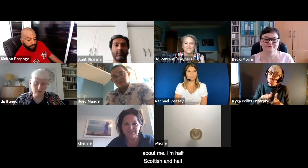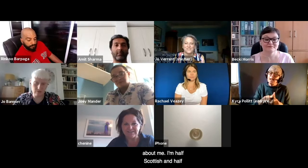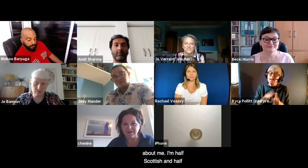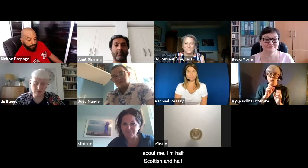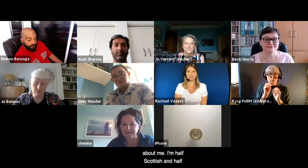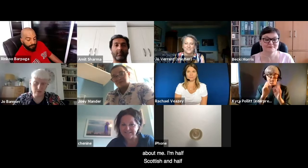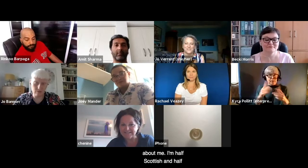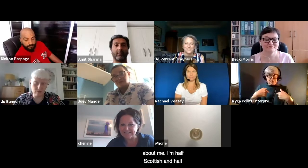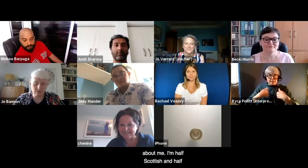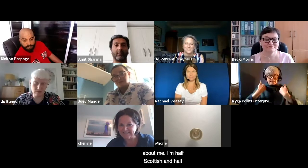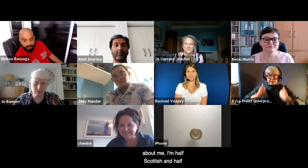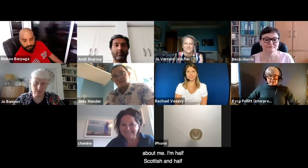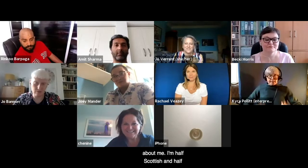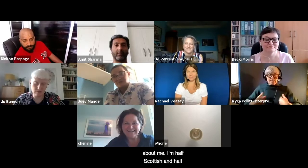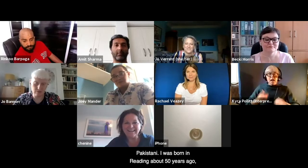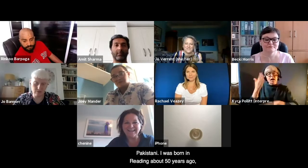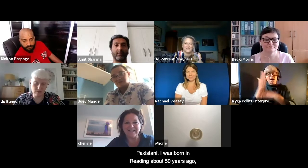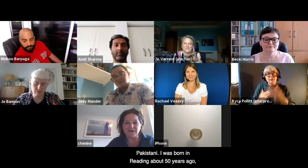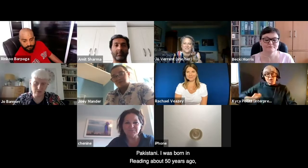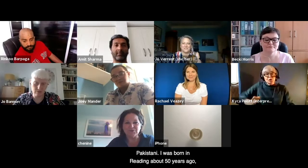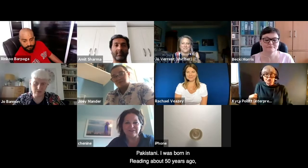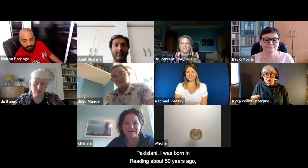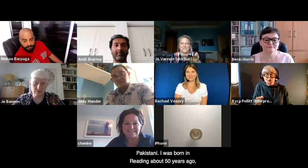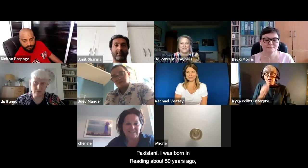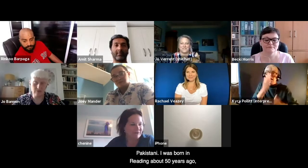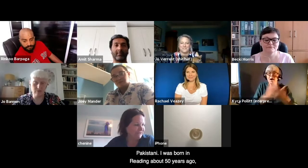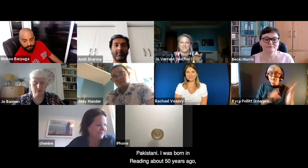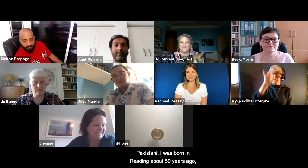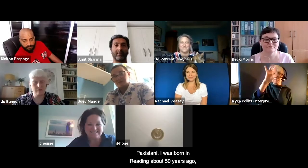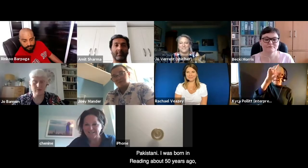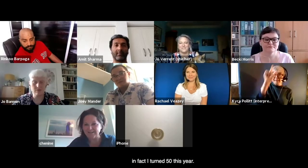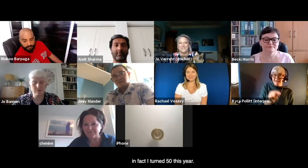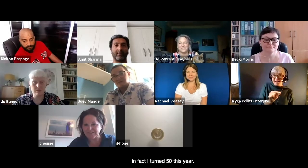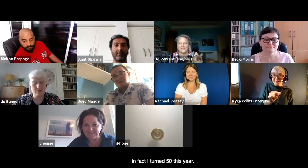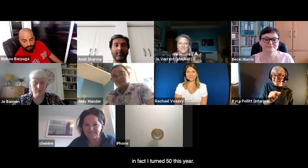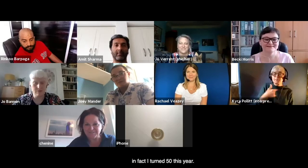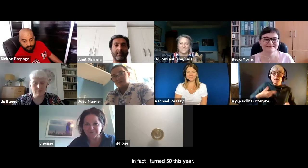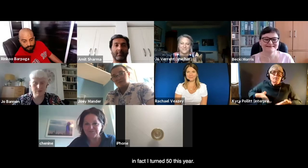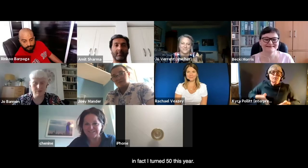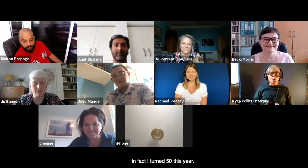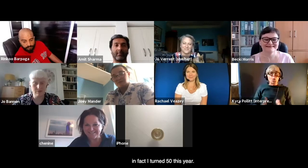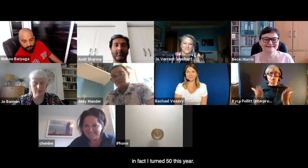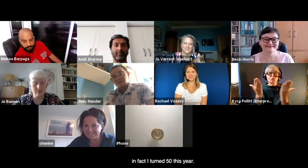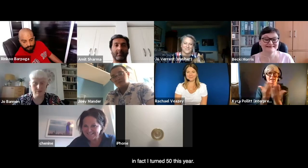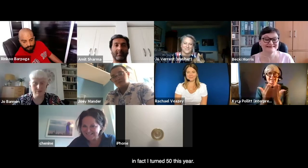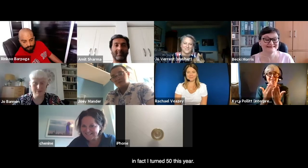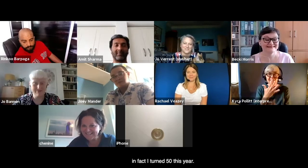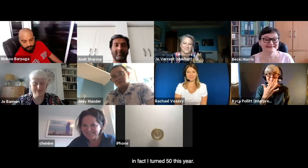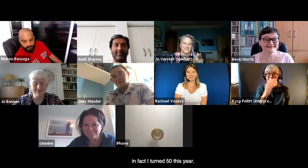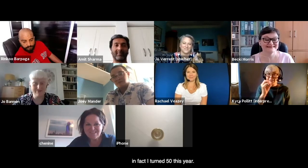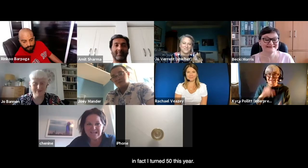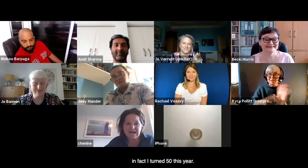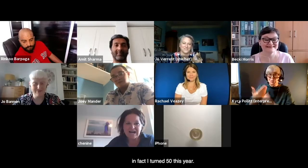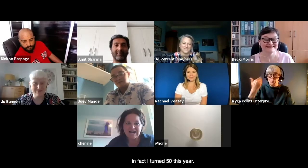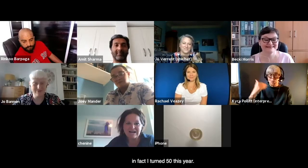Scottish and half Pakistani. I was born in Reading about 50 years ago. In fact, I turned 50 this year.